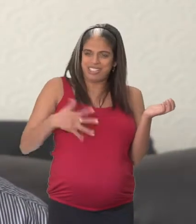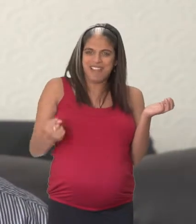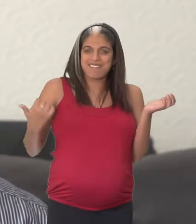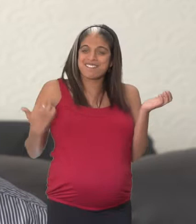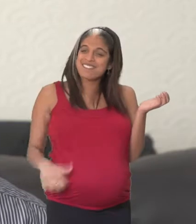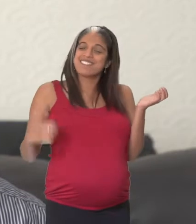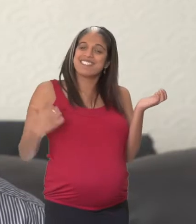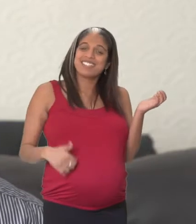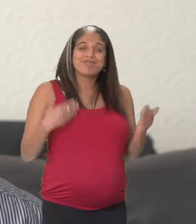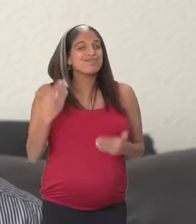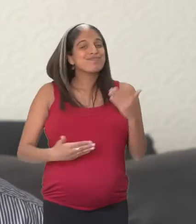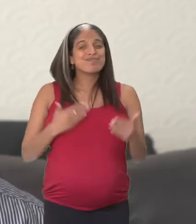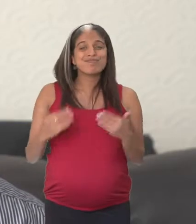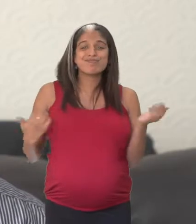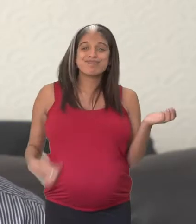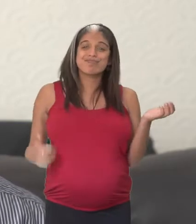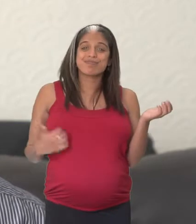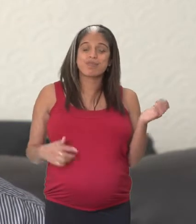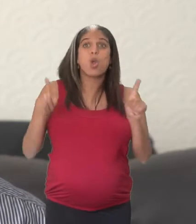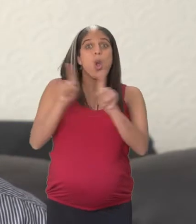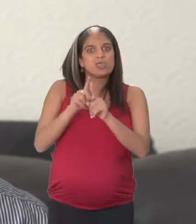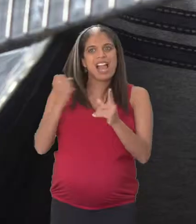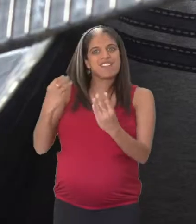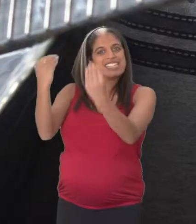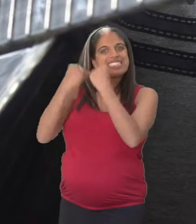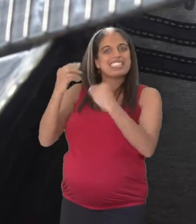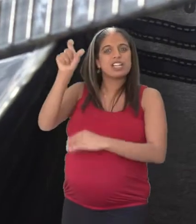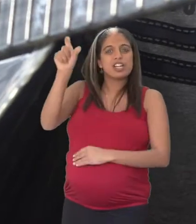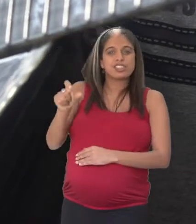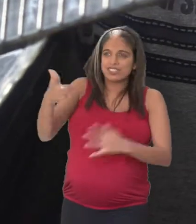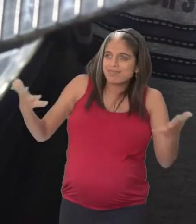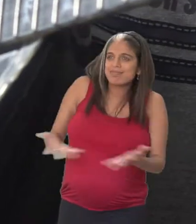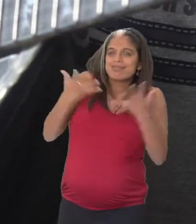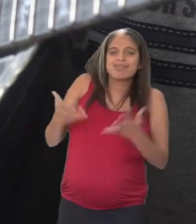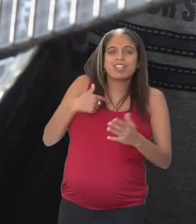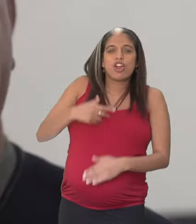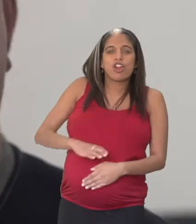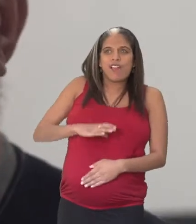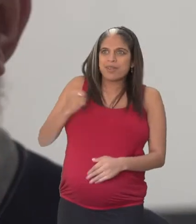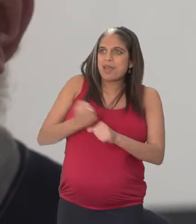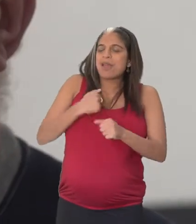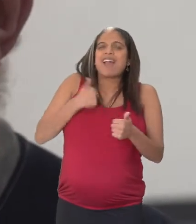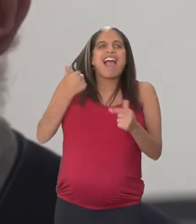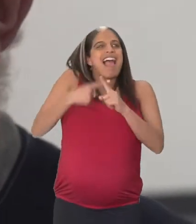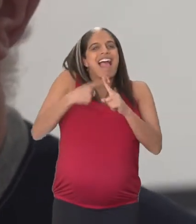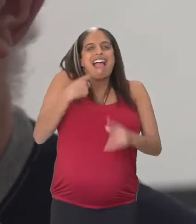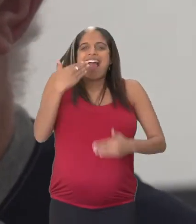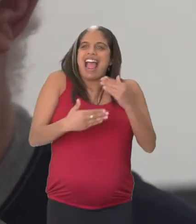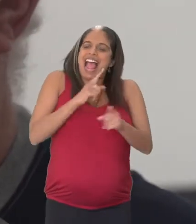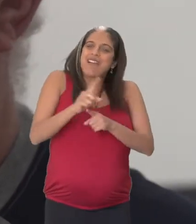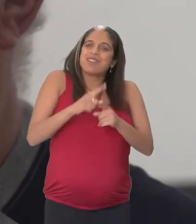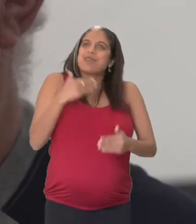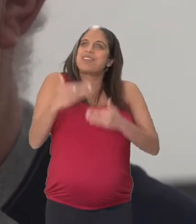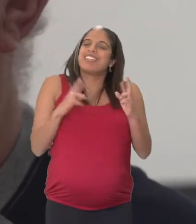have the bouzouki, and also I have my teacher always giving me the confidence and it gives me a